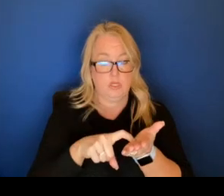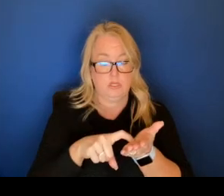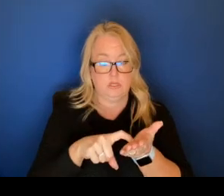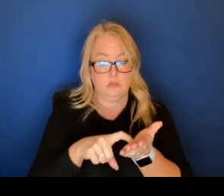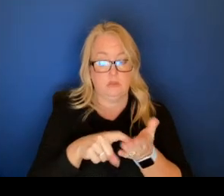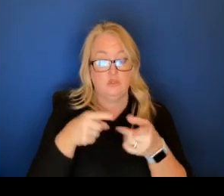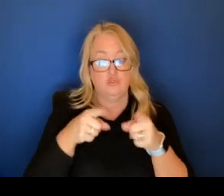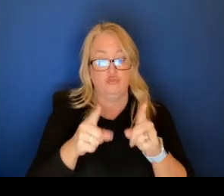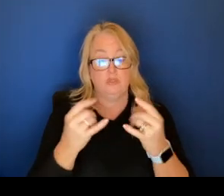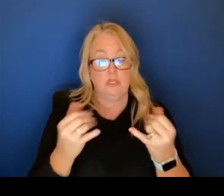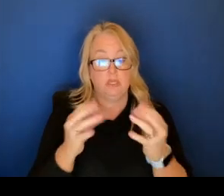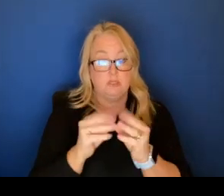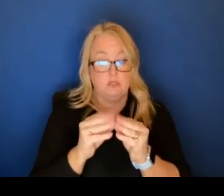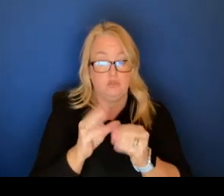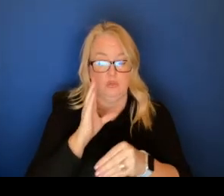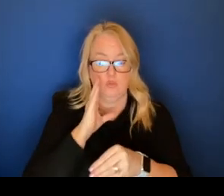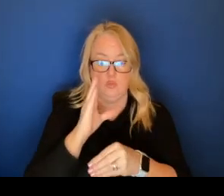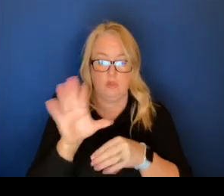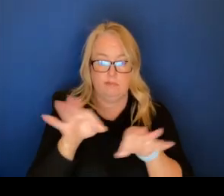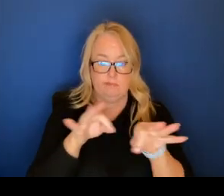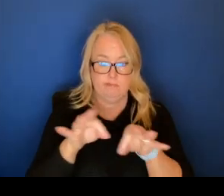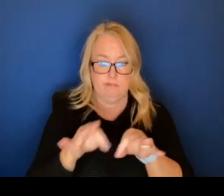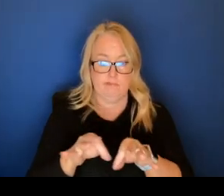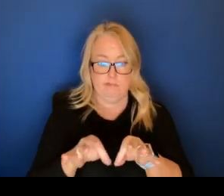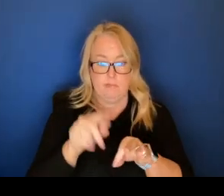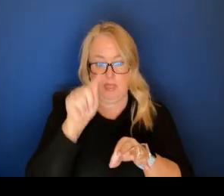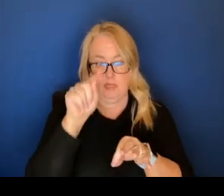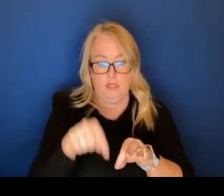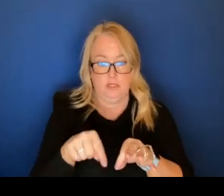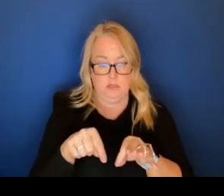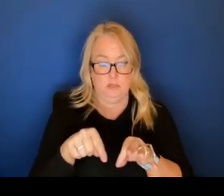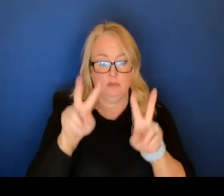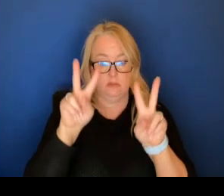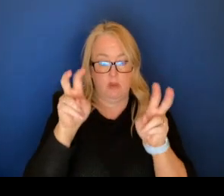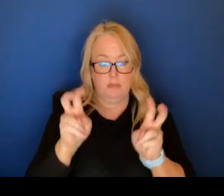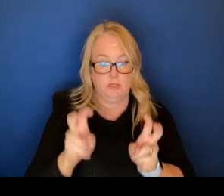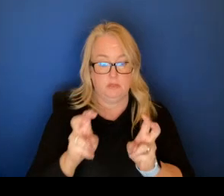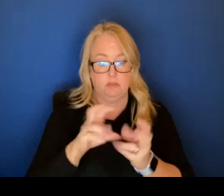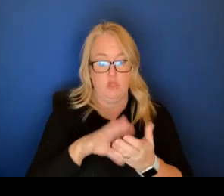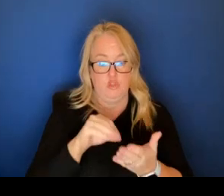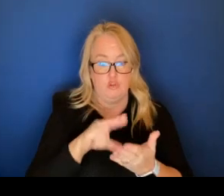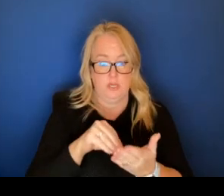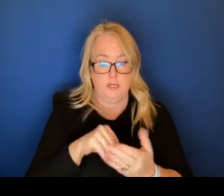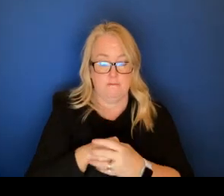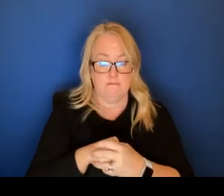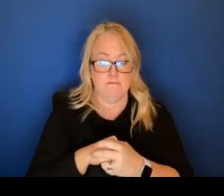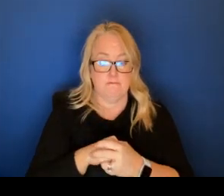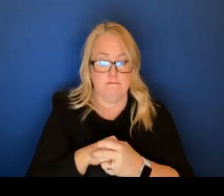During this session, we will cover the following topics and learning objectives.